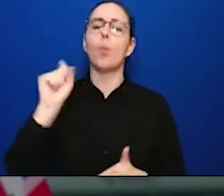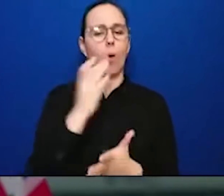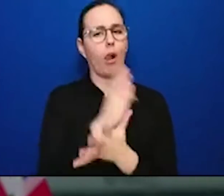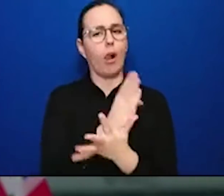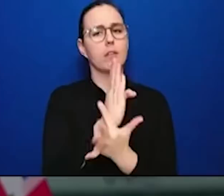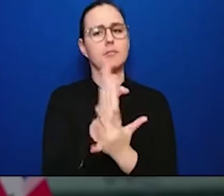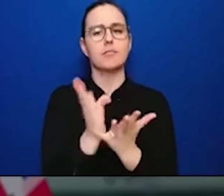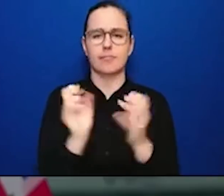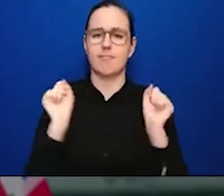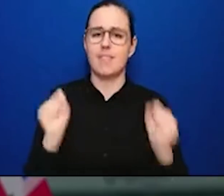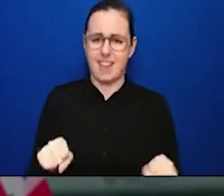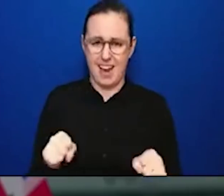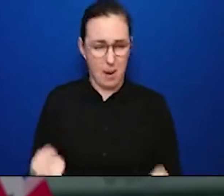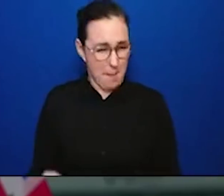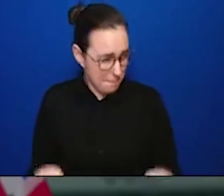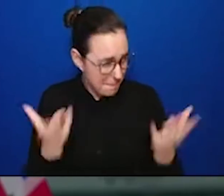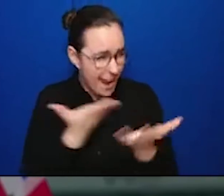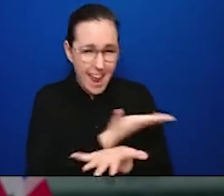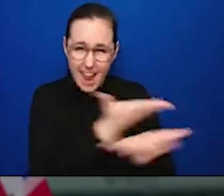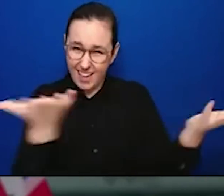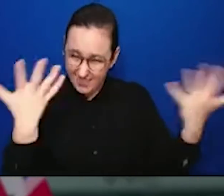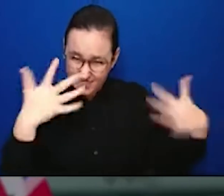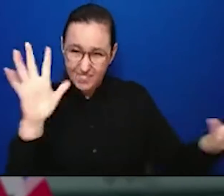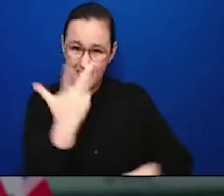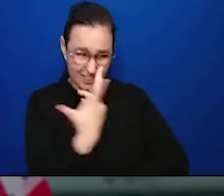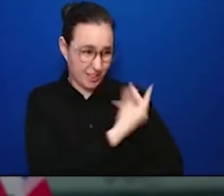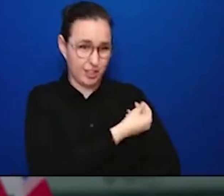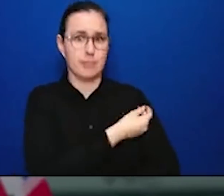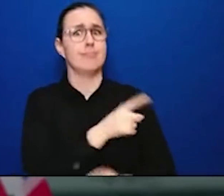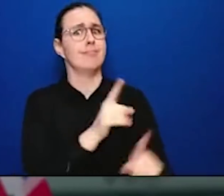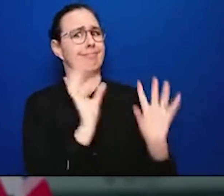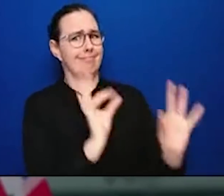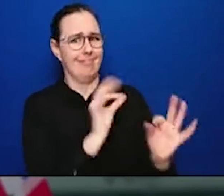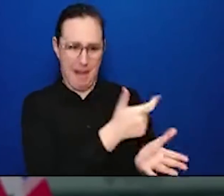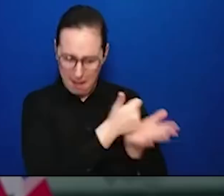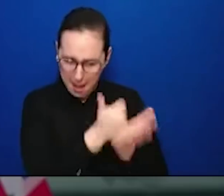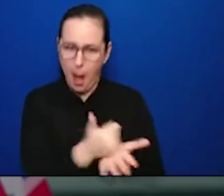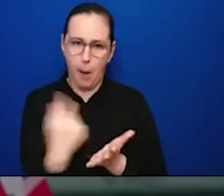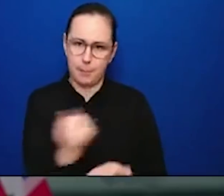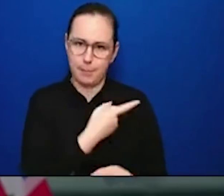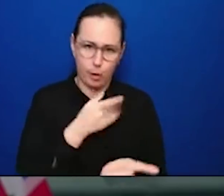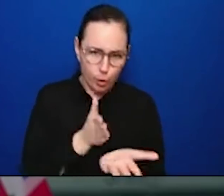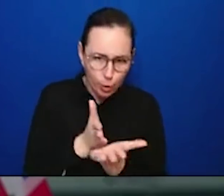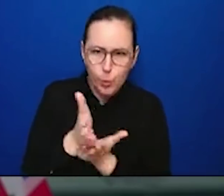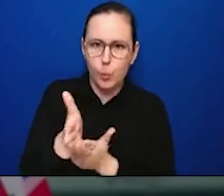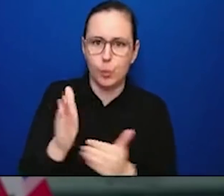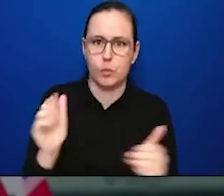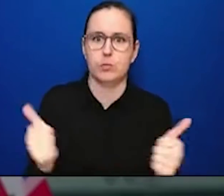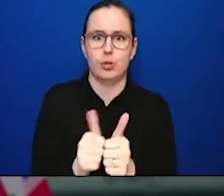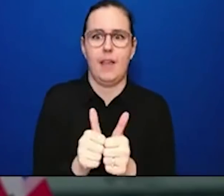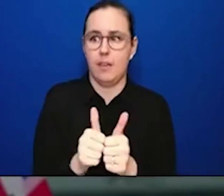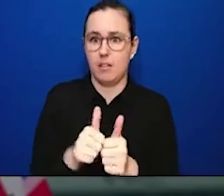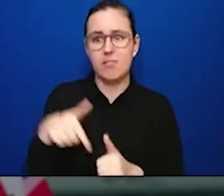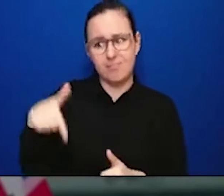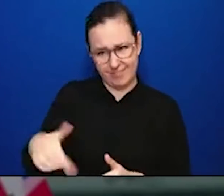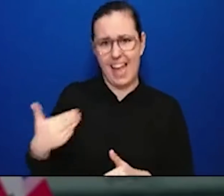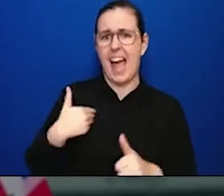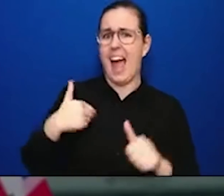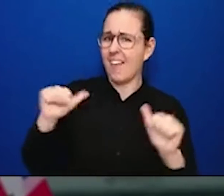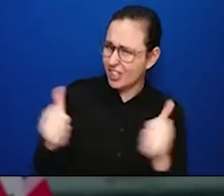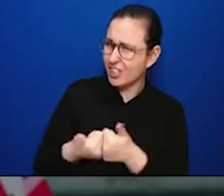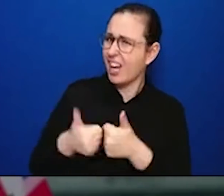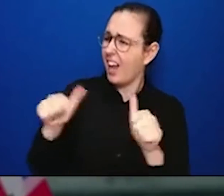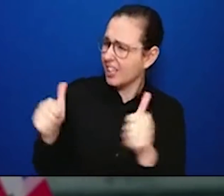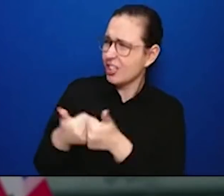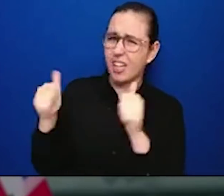We have faced adversity and we have met head-on with unwavering resilience and kindness and